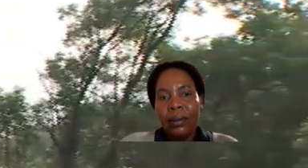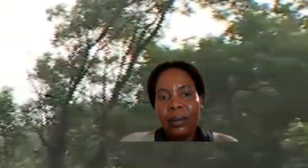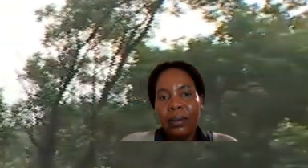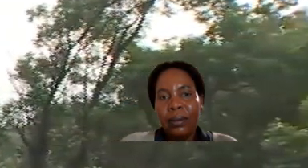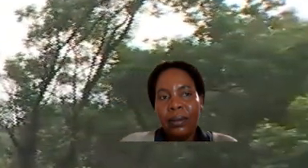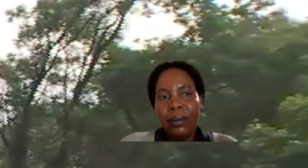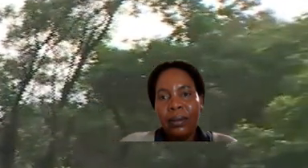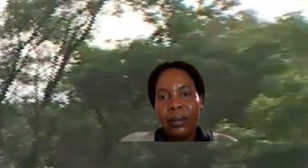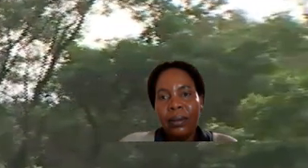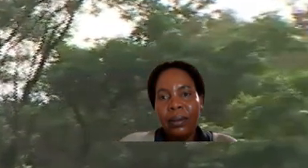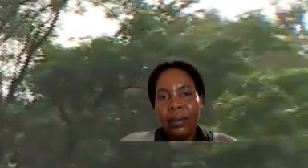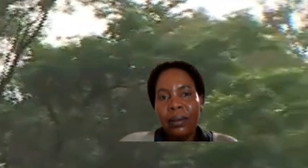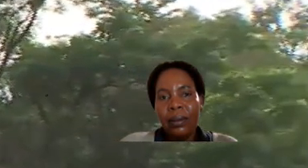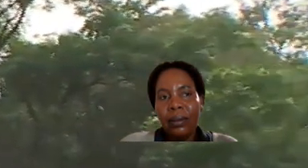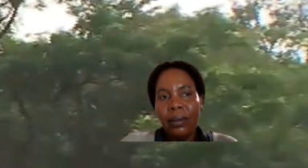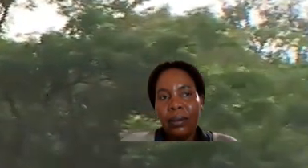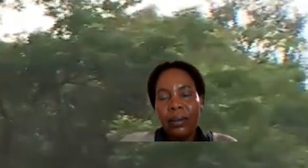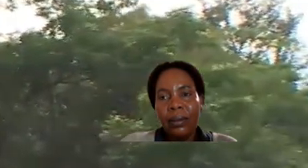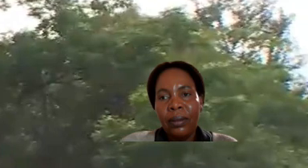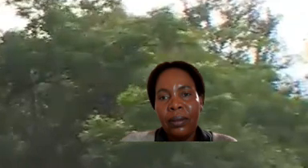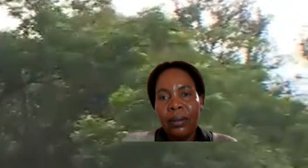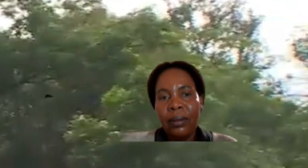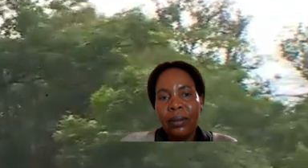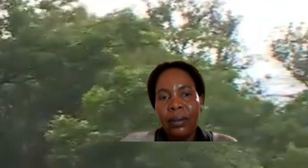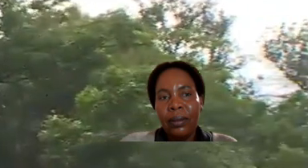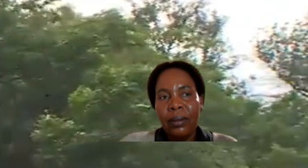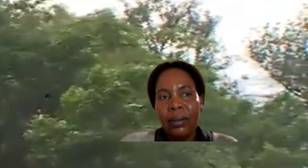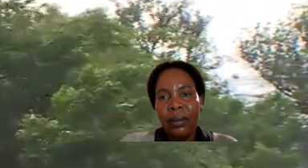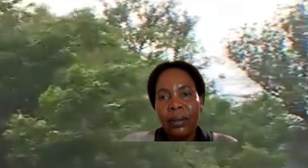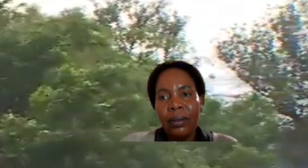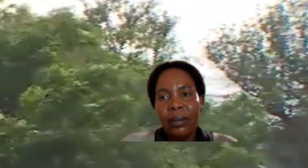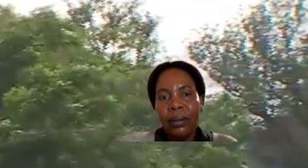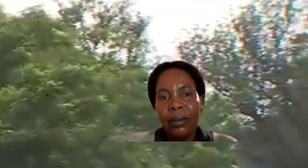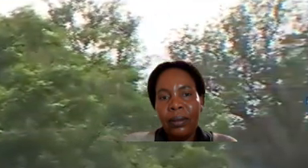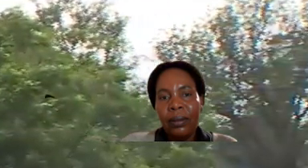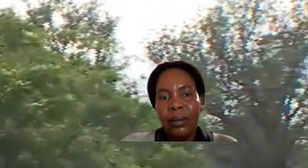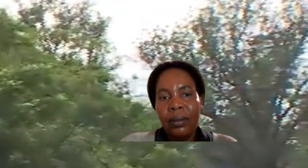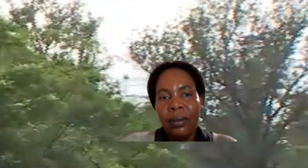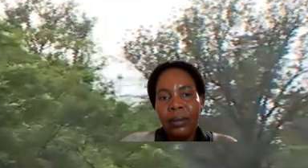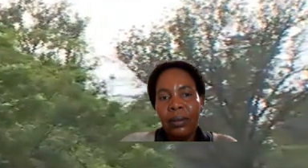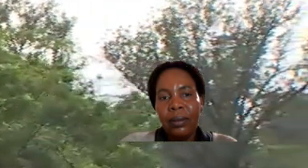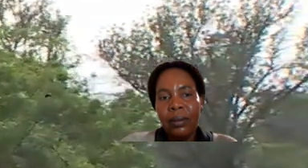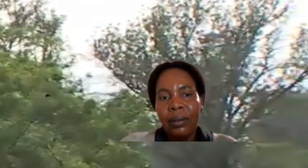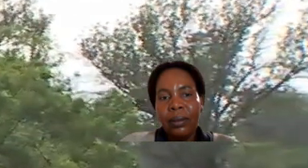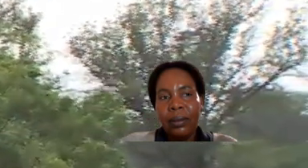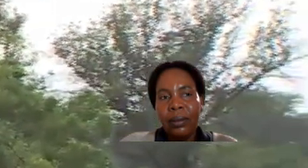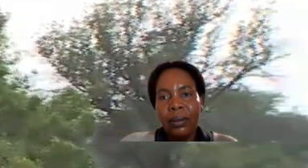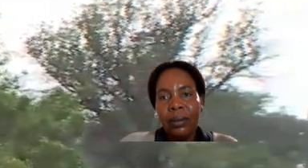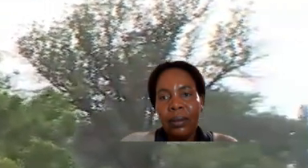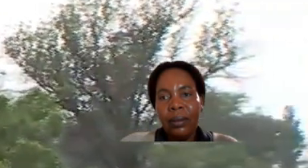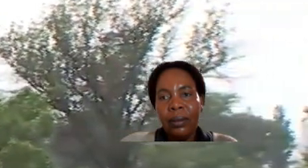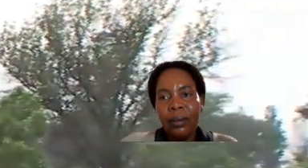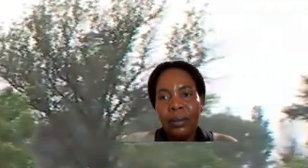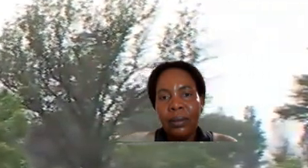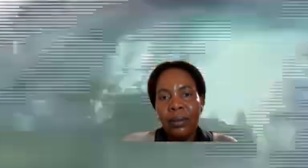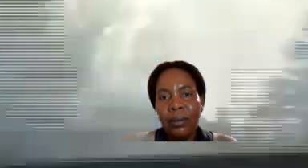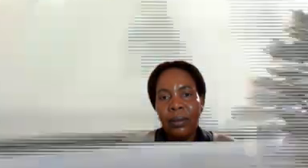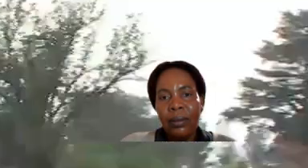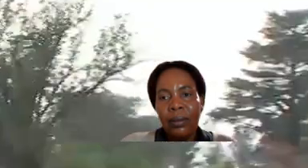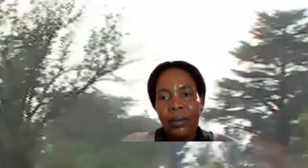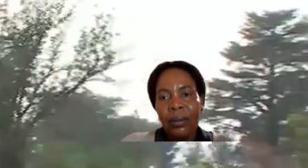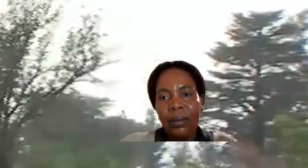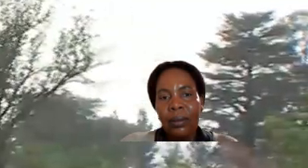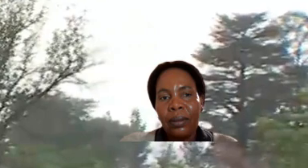remove all the people who remain underground because they cannot resurface by themselves due to lack of